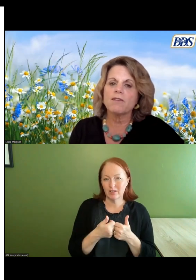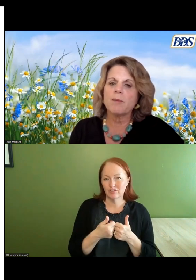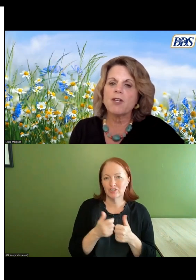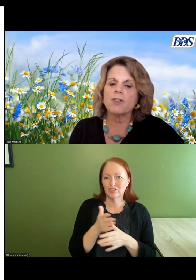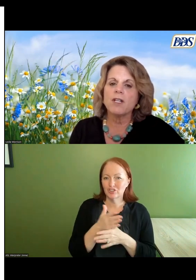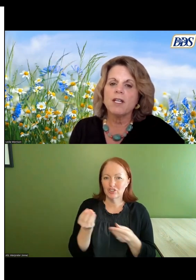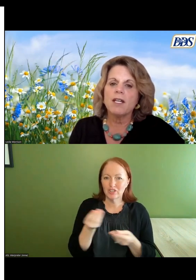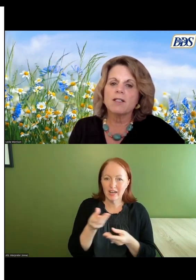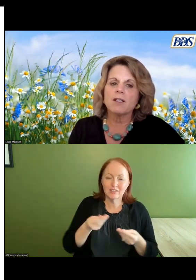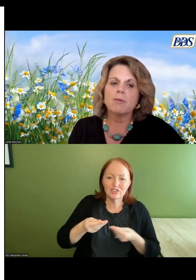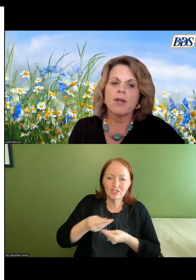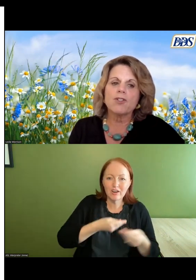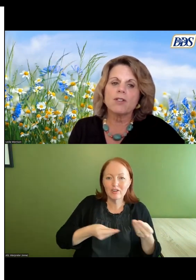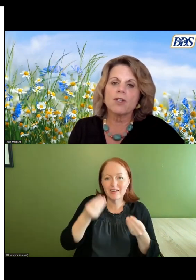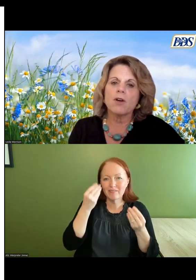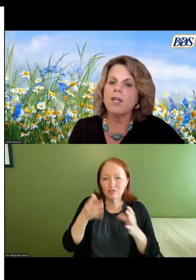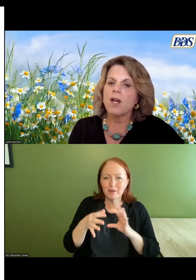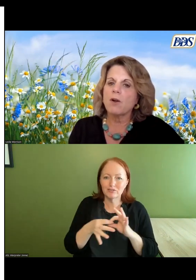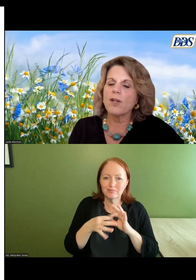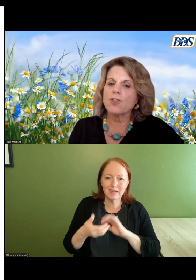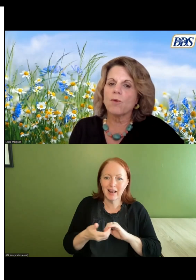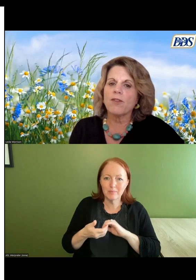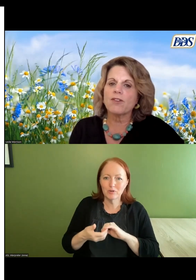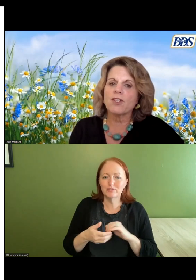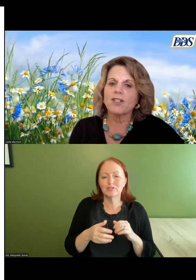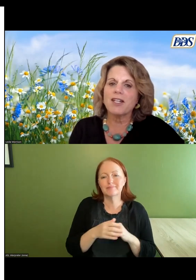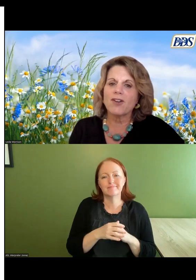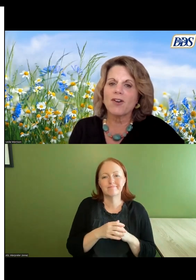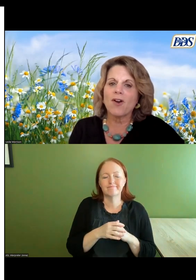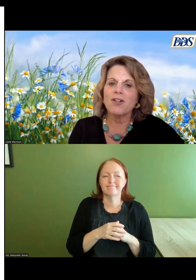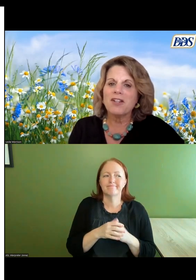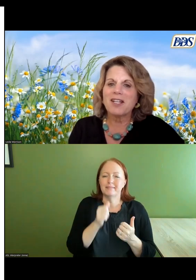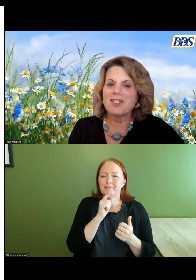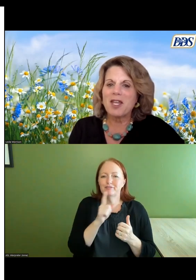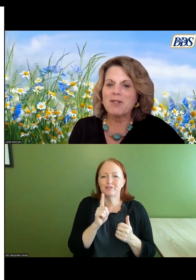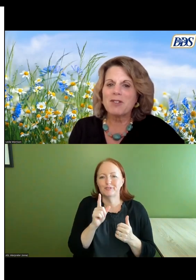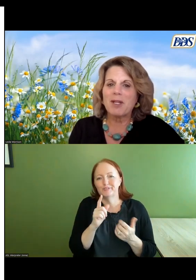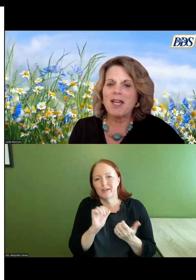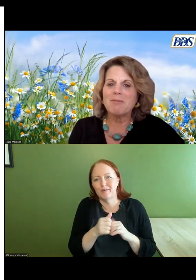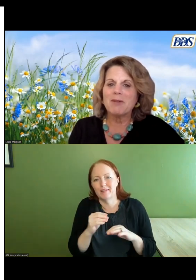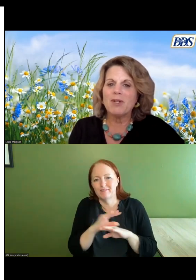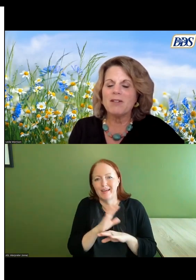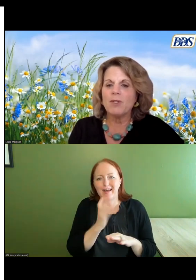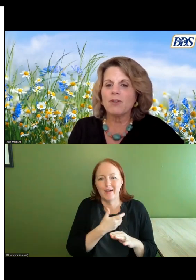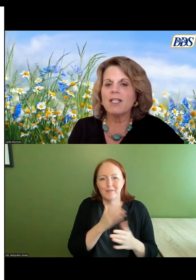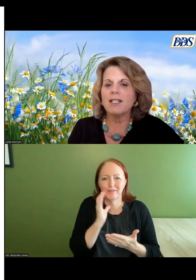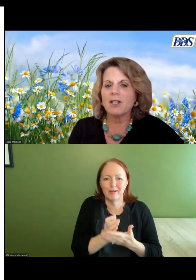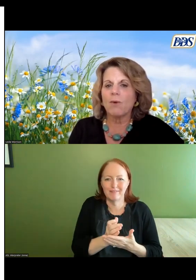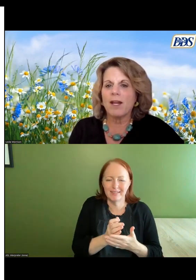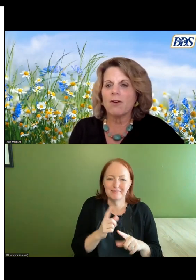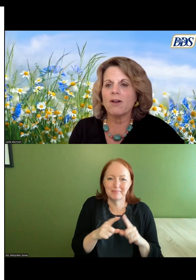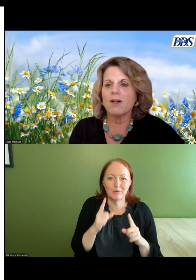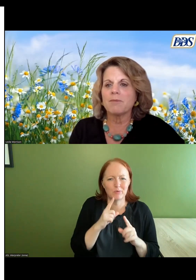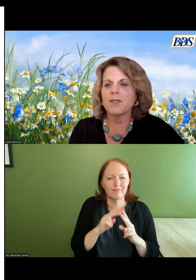sharing of information and collaboration. So not quite sure where that's going to land on our landscape display, but we are